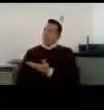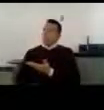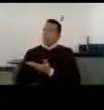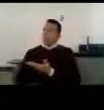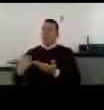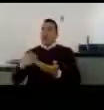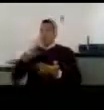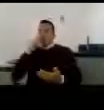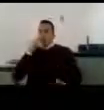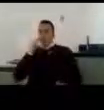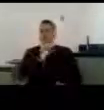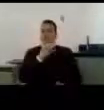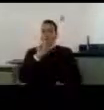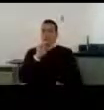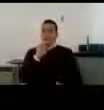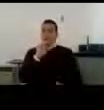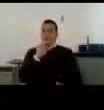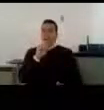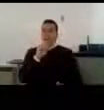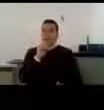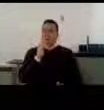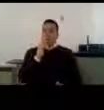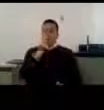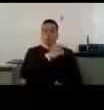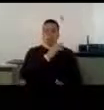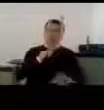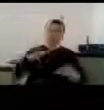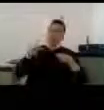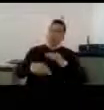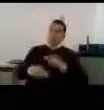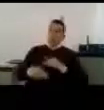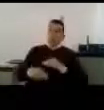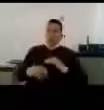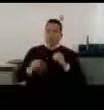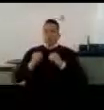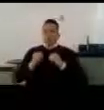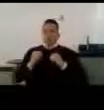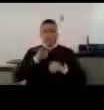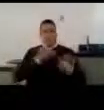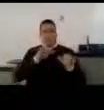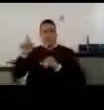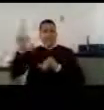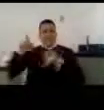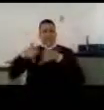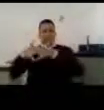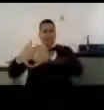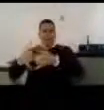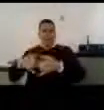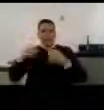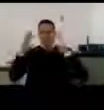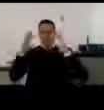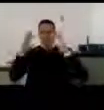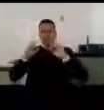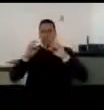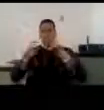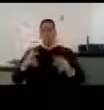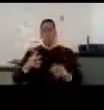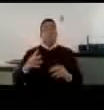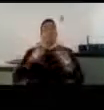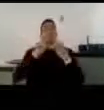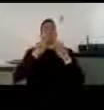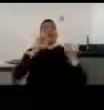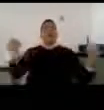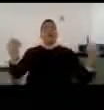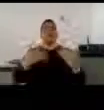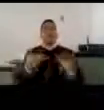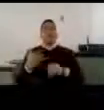talk with you, and I'm going to keep my eye on you because I'm probably going to go over and you're going to cut me off like I'm at the Oscars, so that's great. Thank you all for being here.